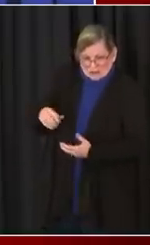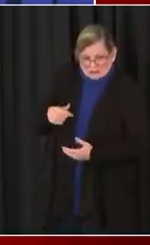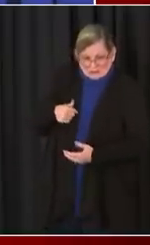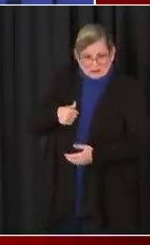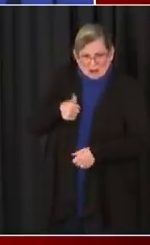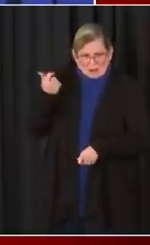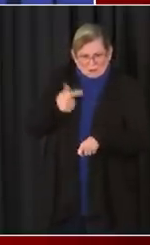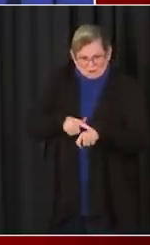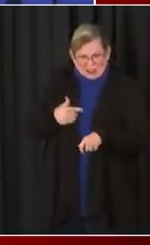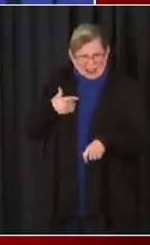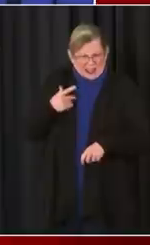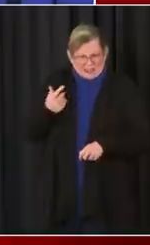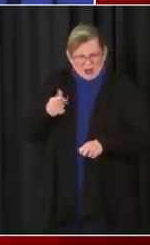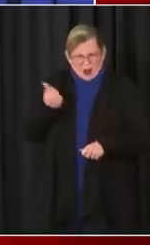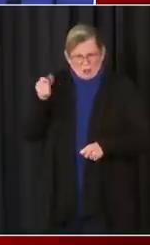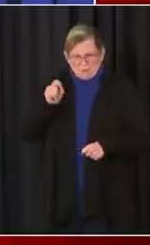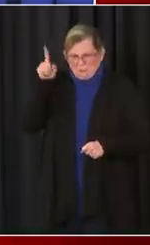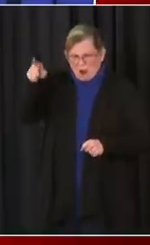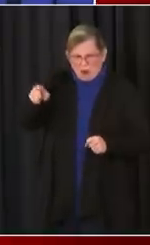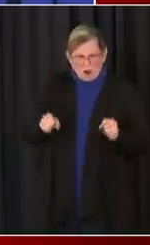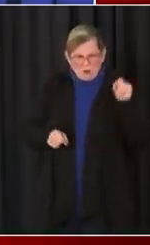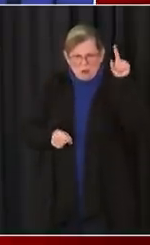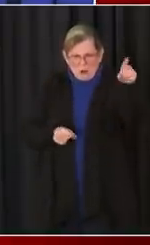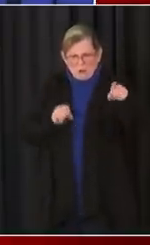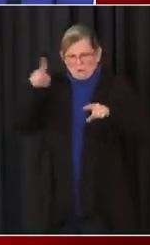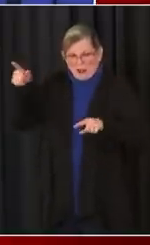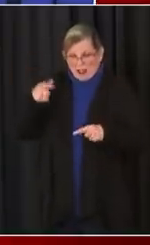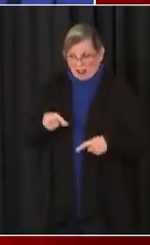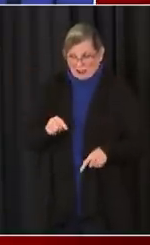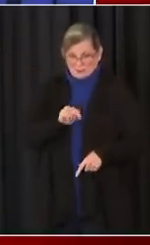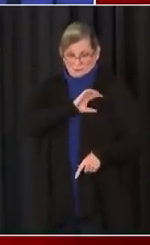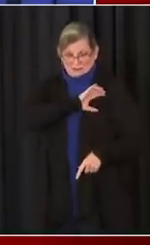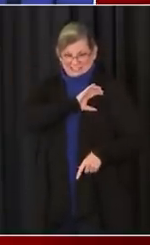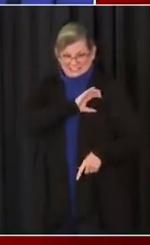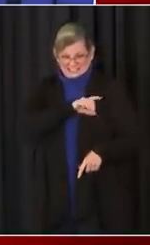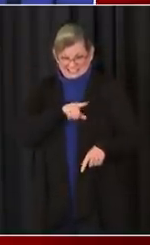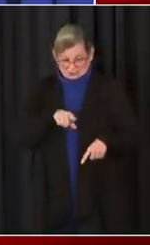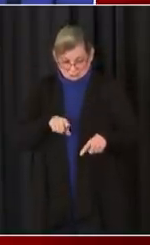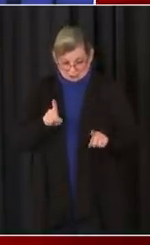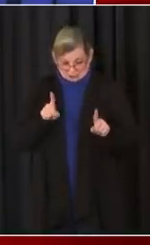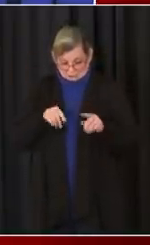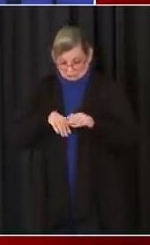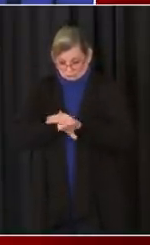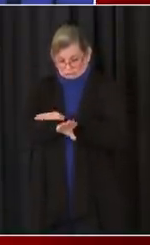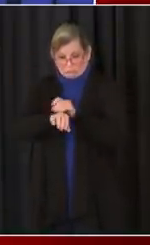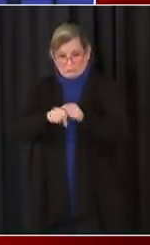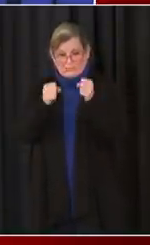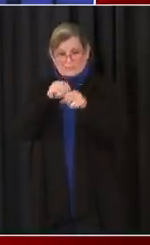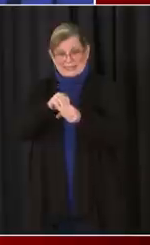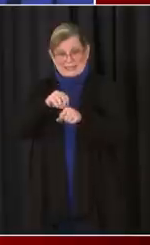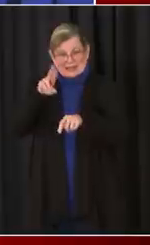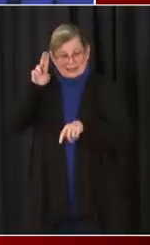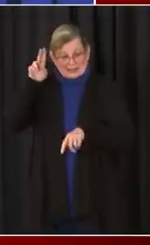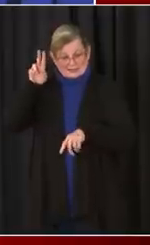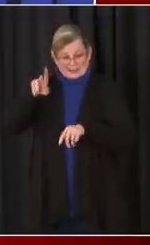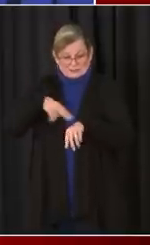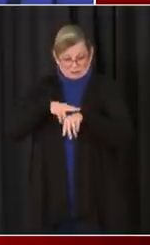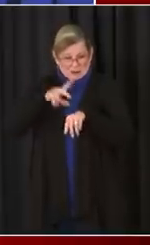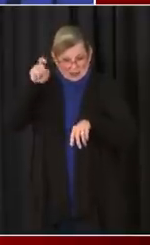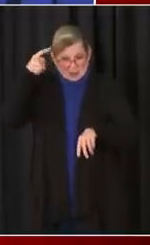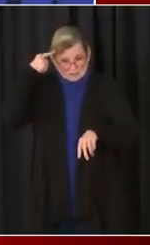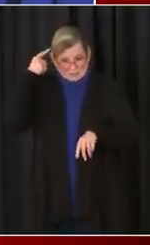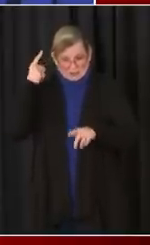had projectiles being thrown at our officers, and we had people trying to breach the United States Capitol, in the nation's capital. I